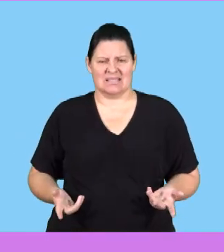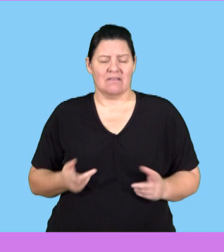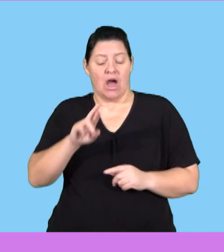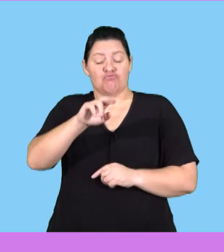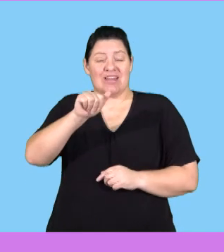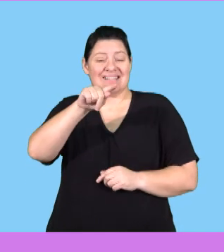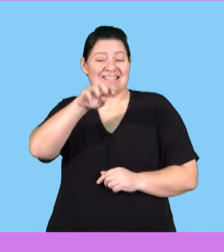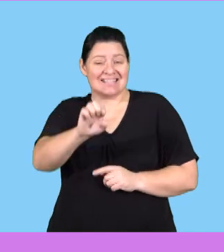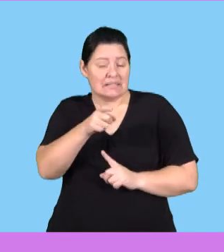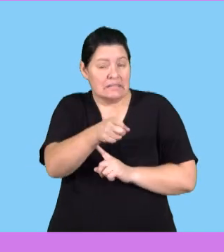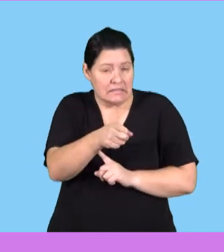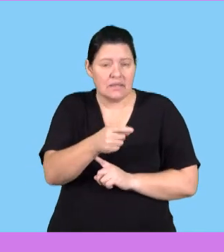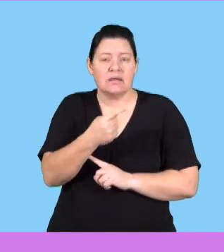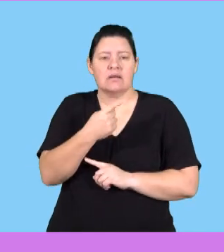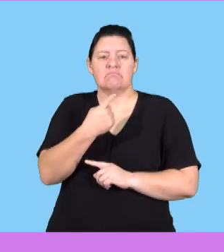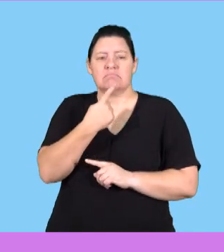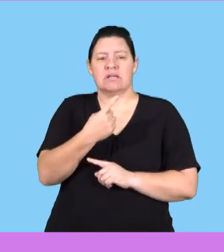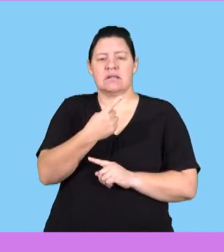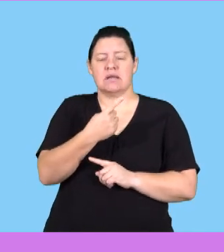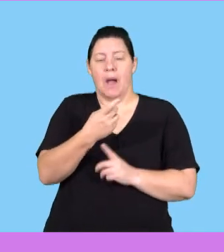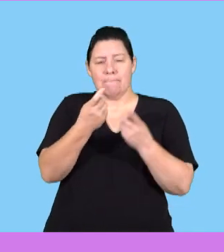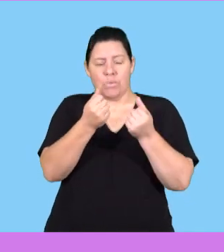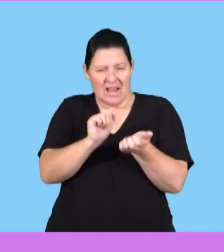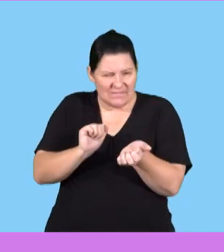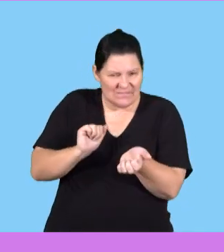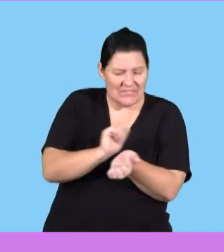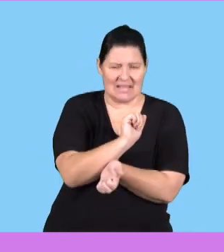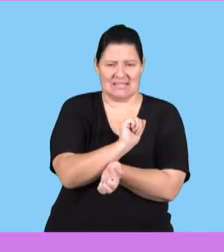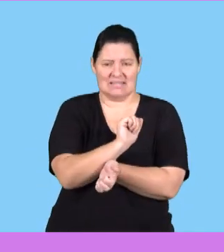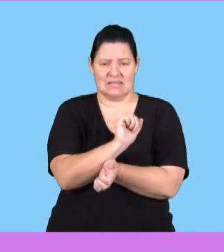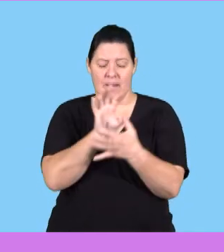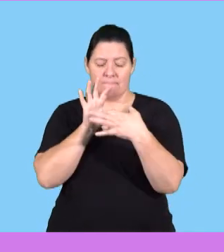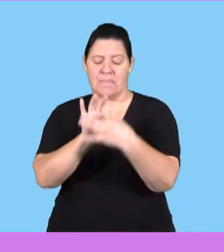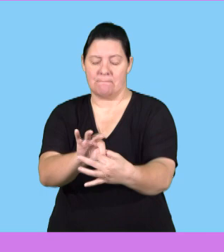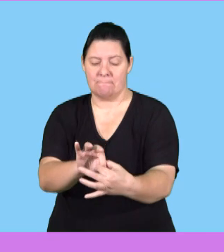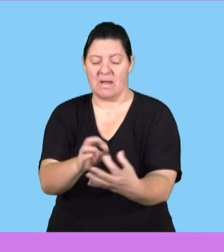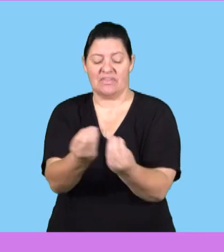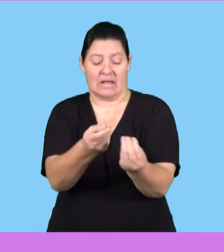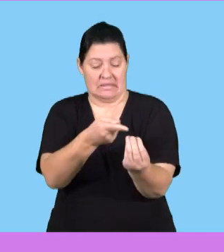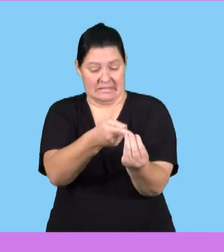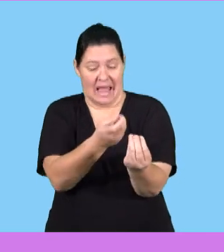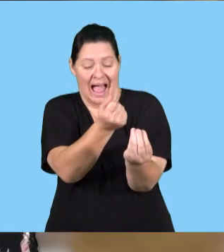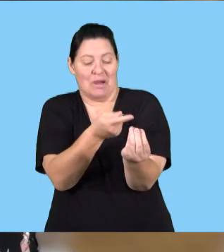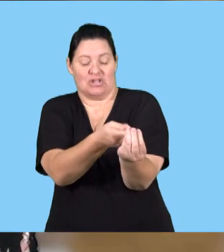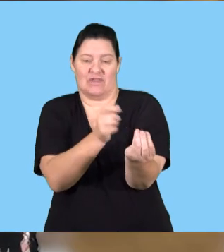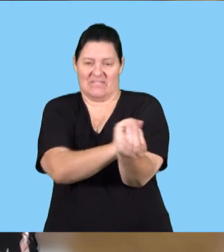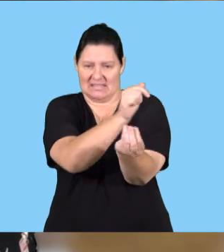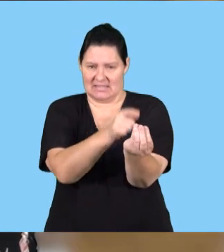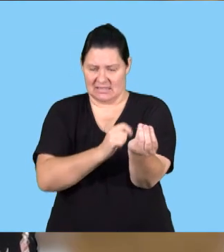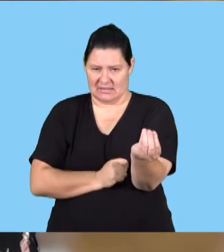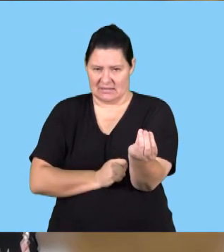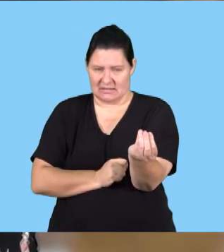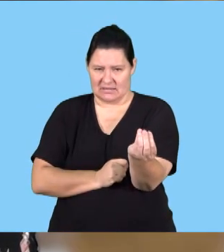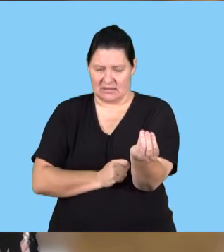When we talk about the rate, we are talking about a fixed price charged for an item. I'm defining